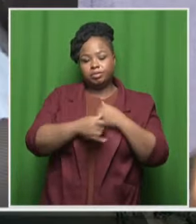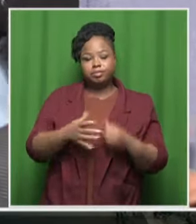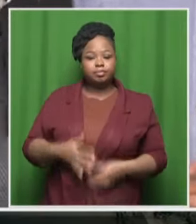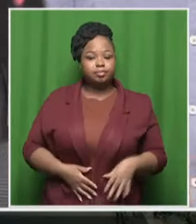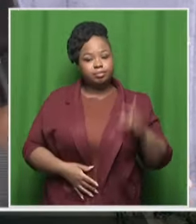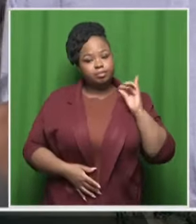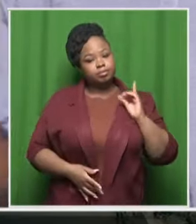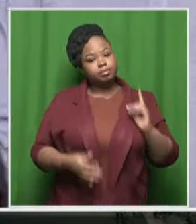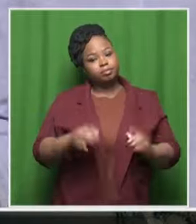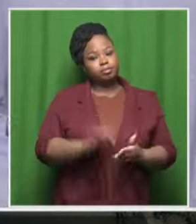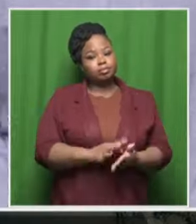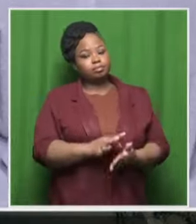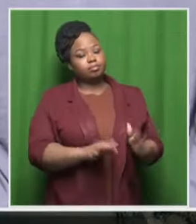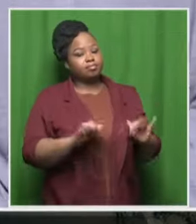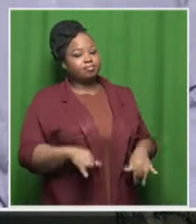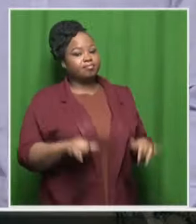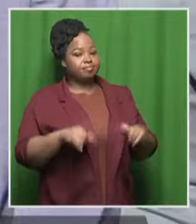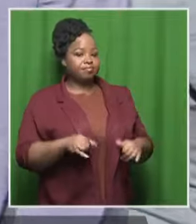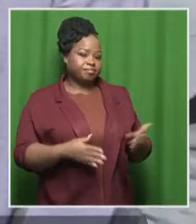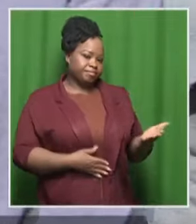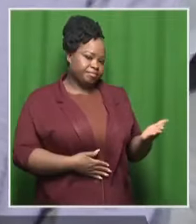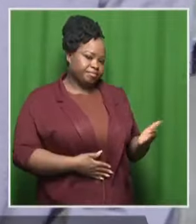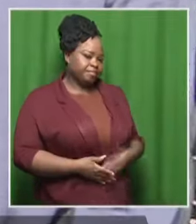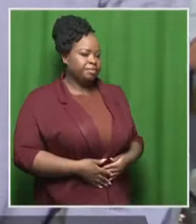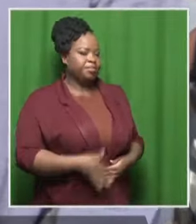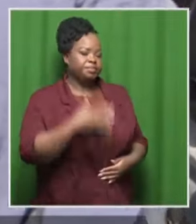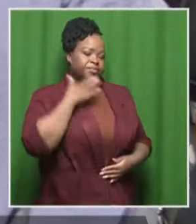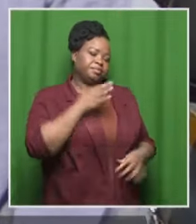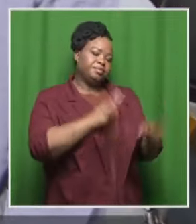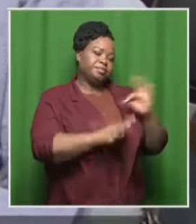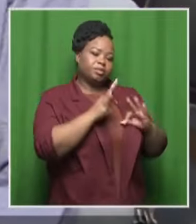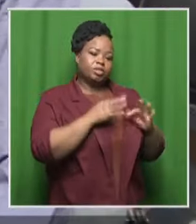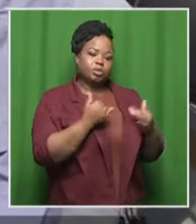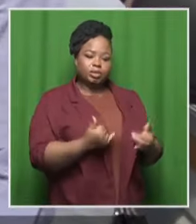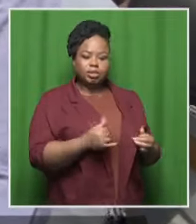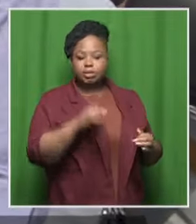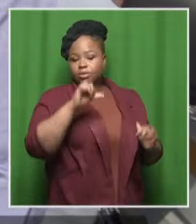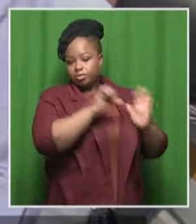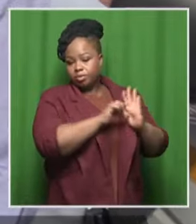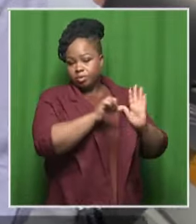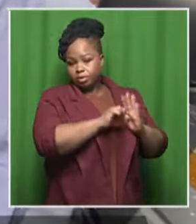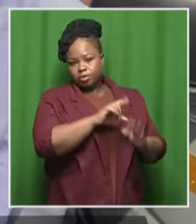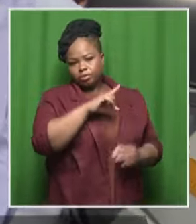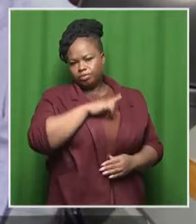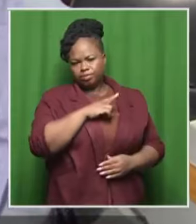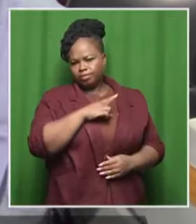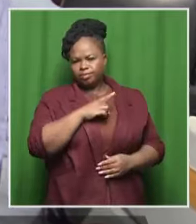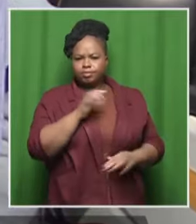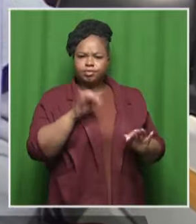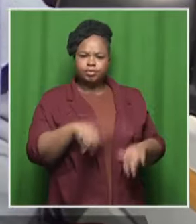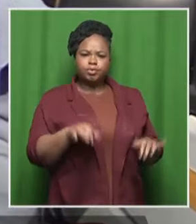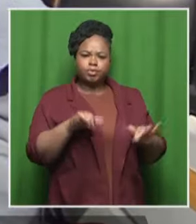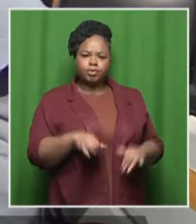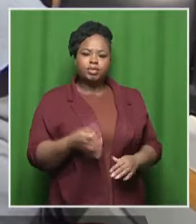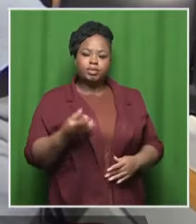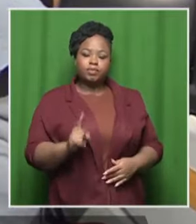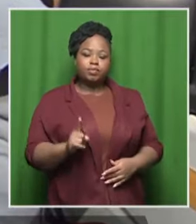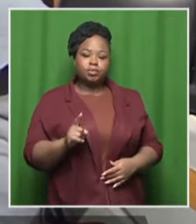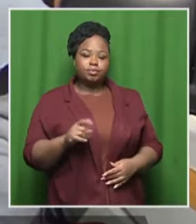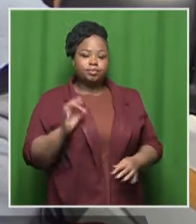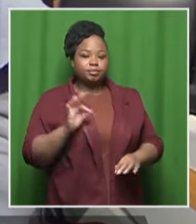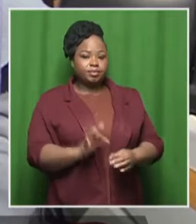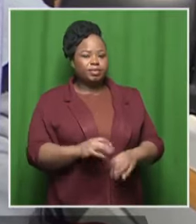the voters who's really waiting keenly. So let's talk about today, the importance of today as we wait for this